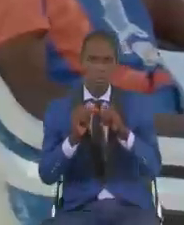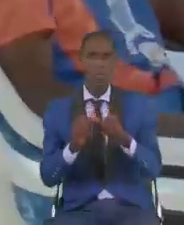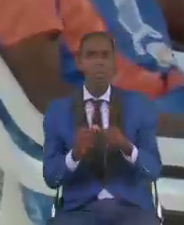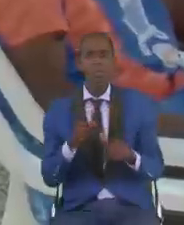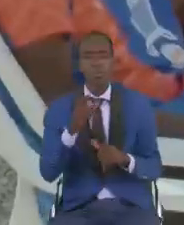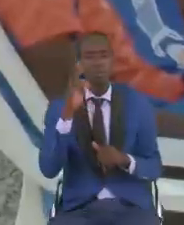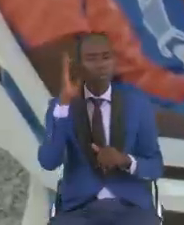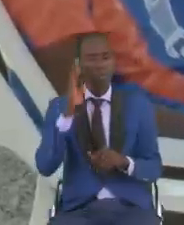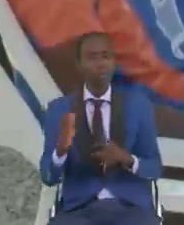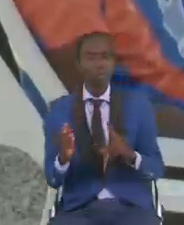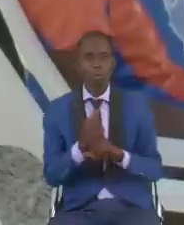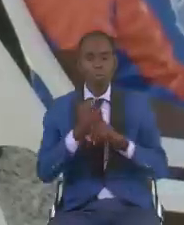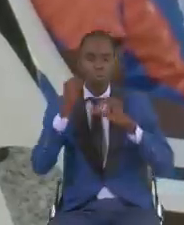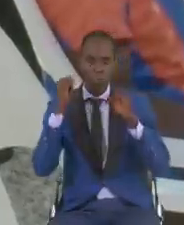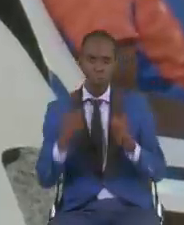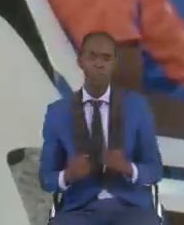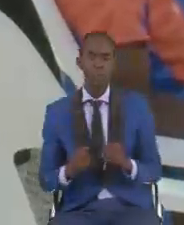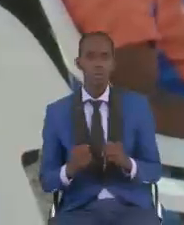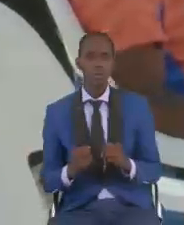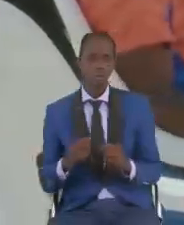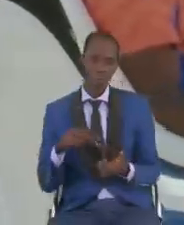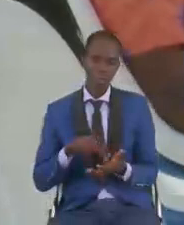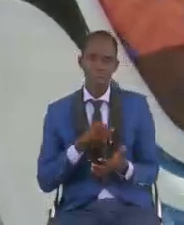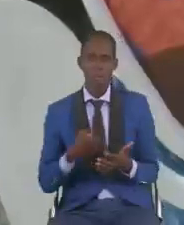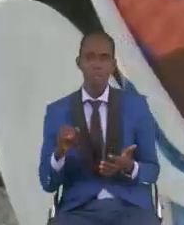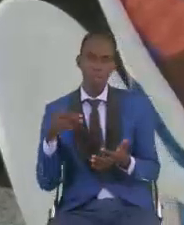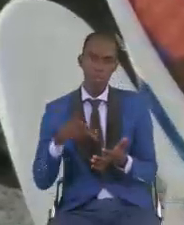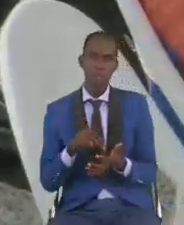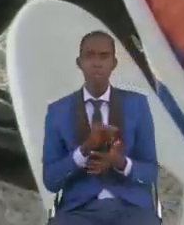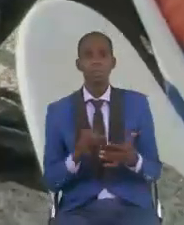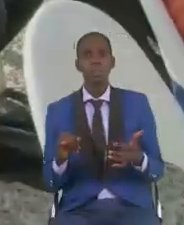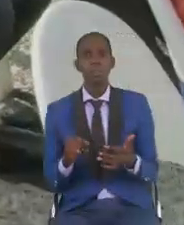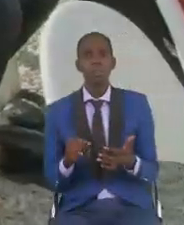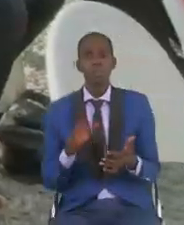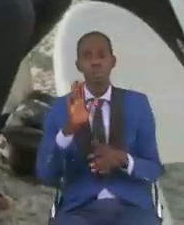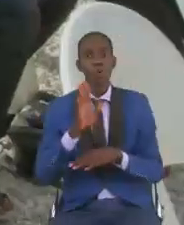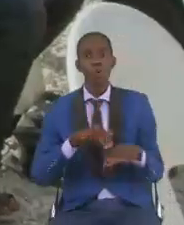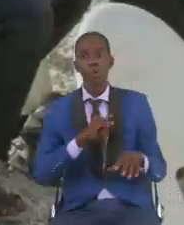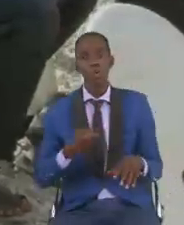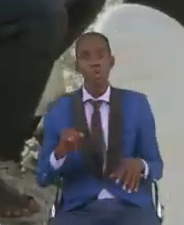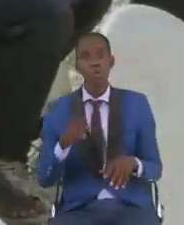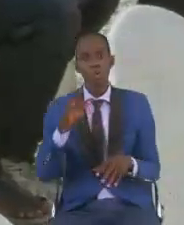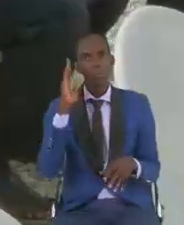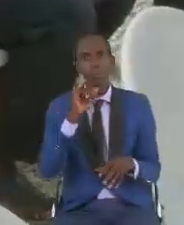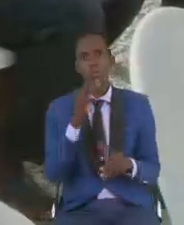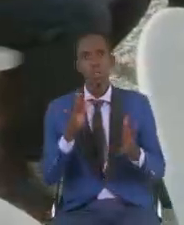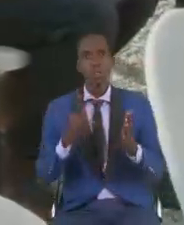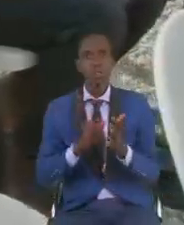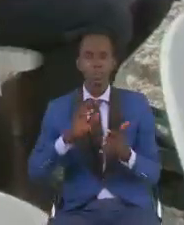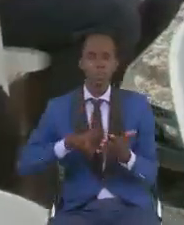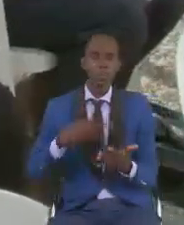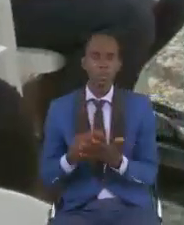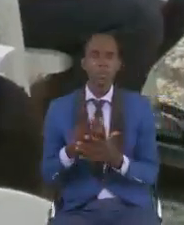firm. Firm. Firm. Your calling, you'll not let it go.